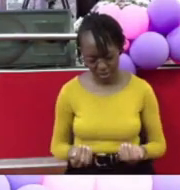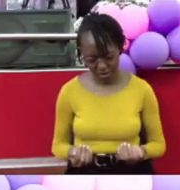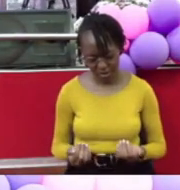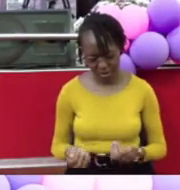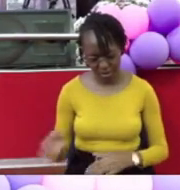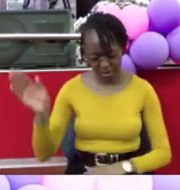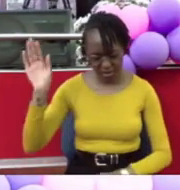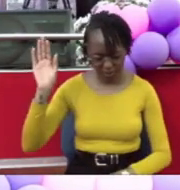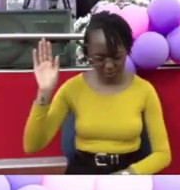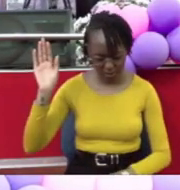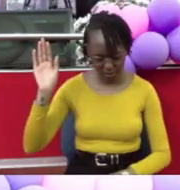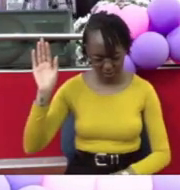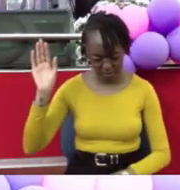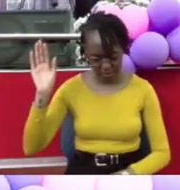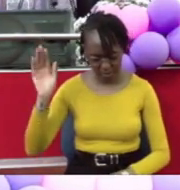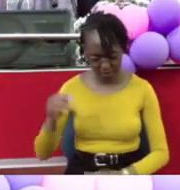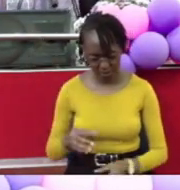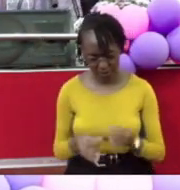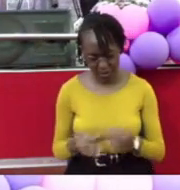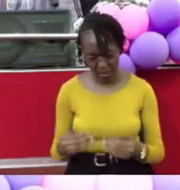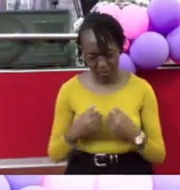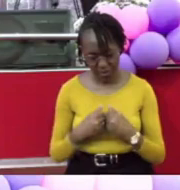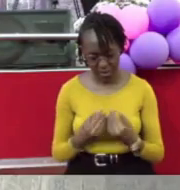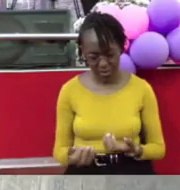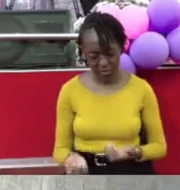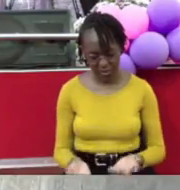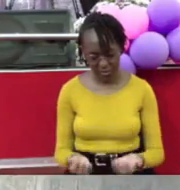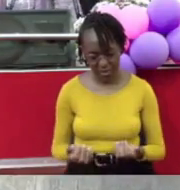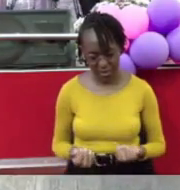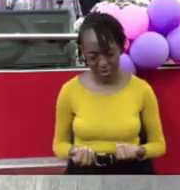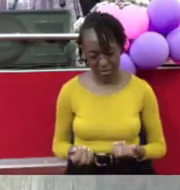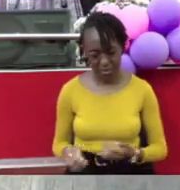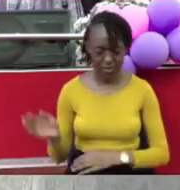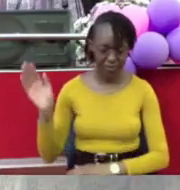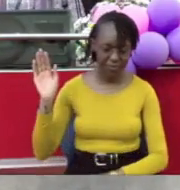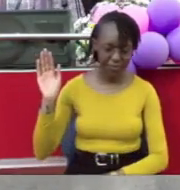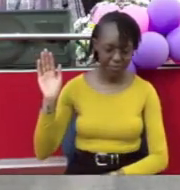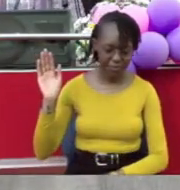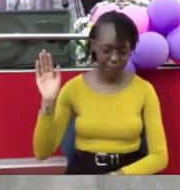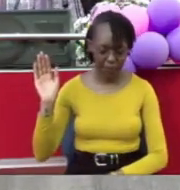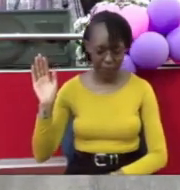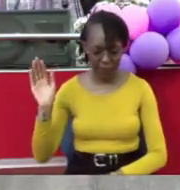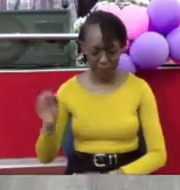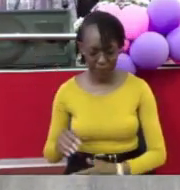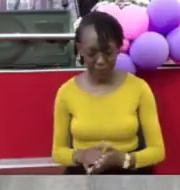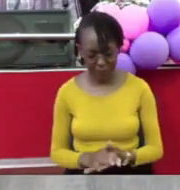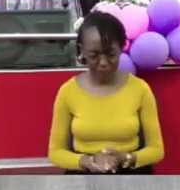mkono wako. If you have a need, just as we are talking, maybe there's a need you'd like the Lord to